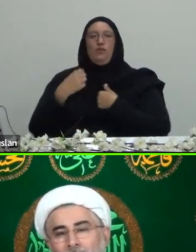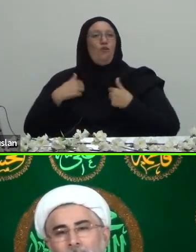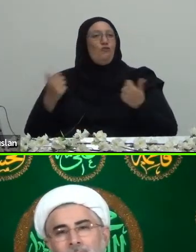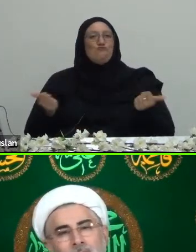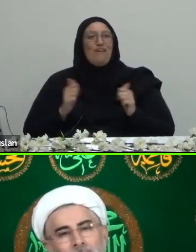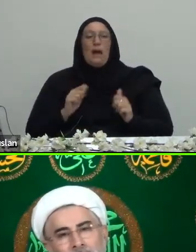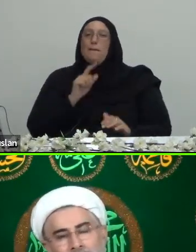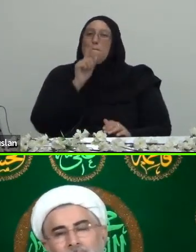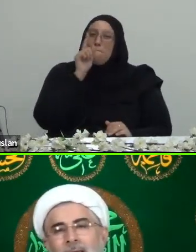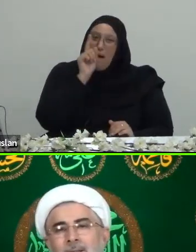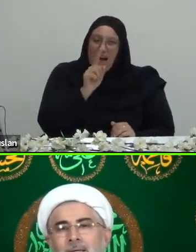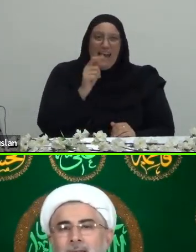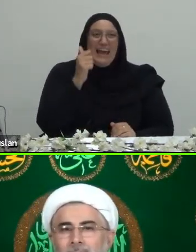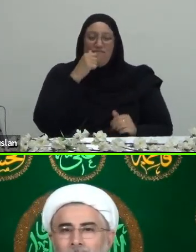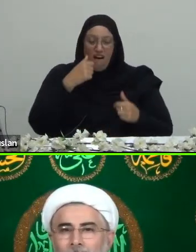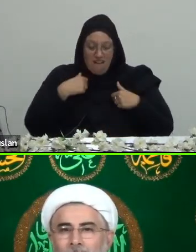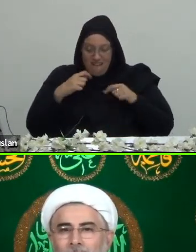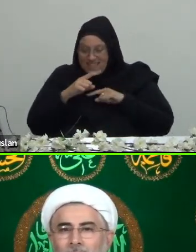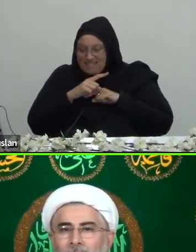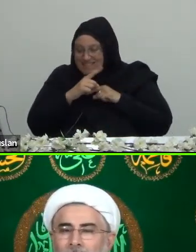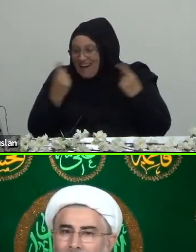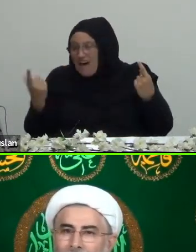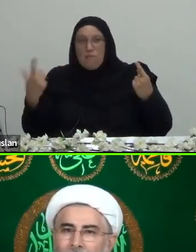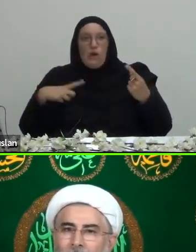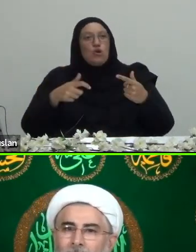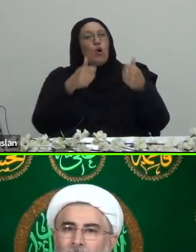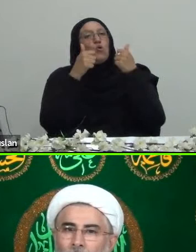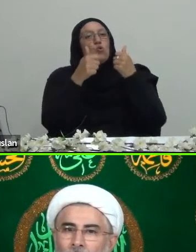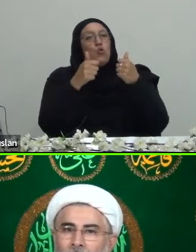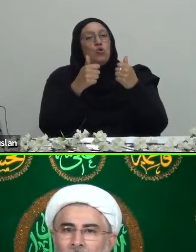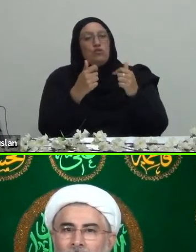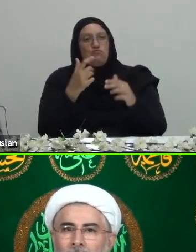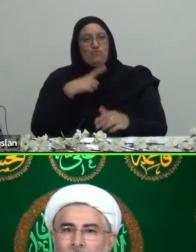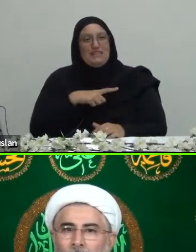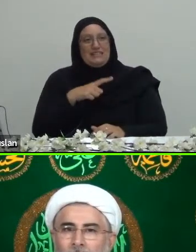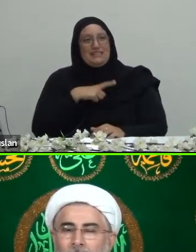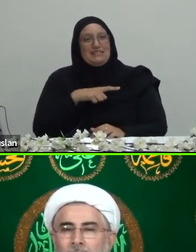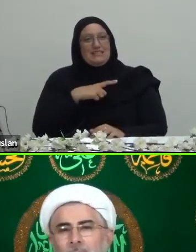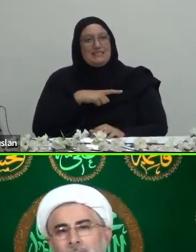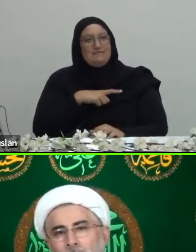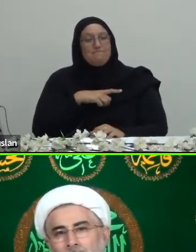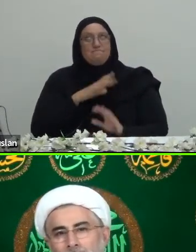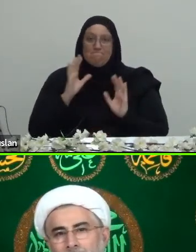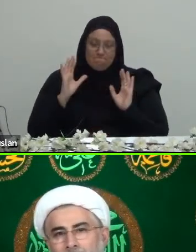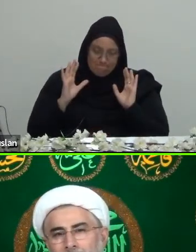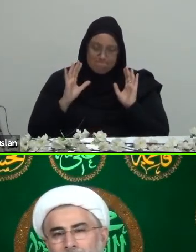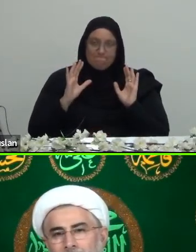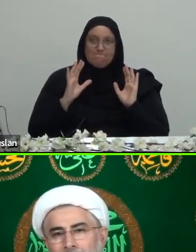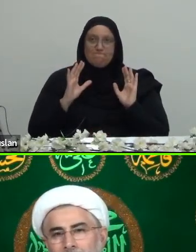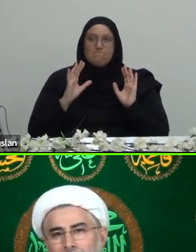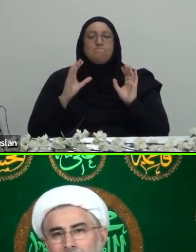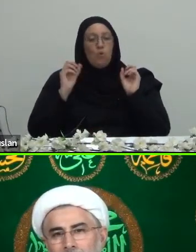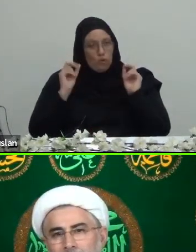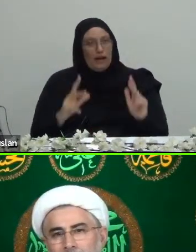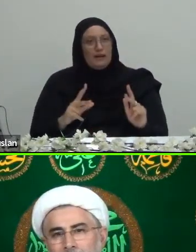strong recommendation is that take that obligation and accept it to be to execute his will.